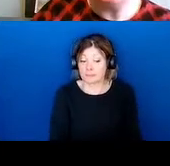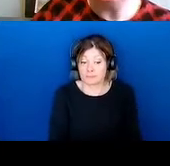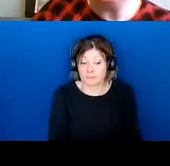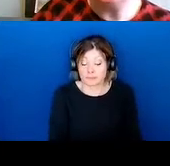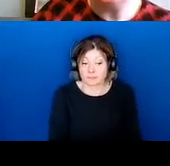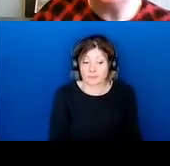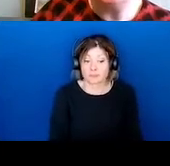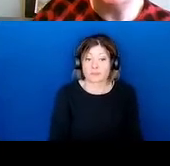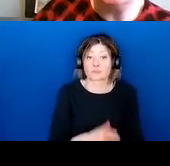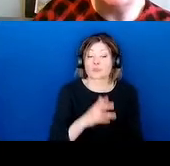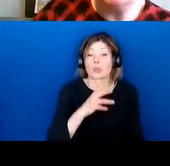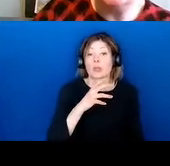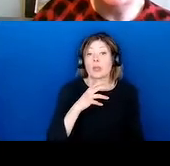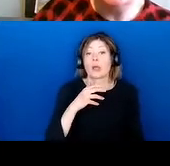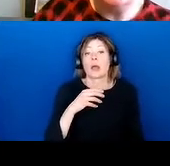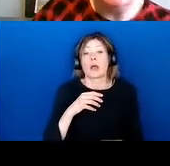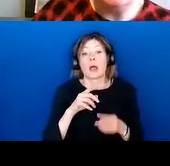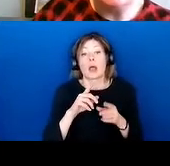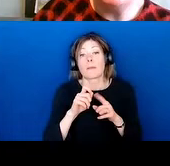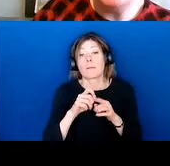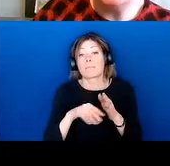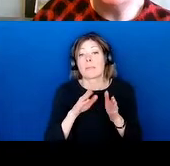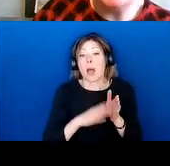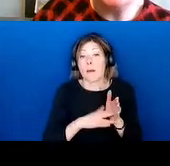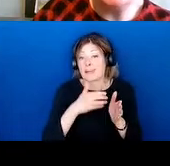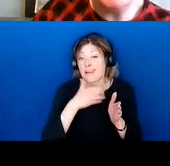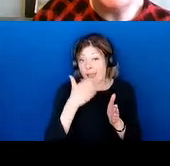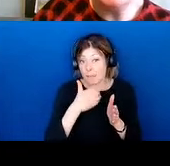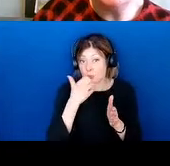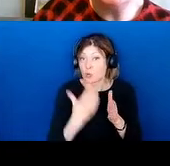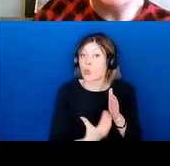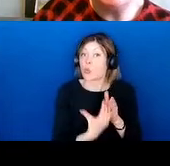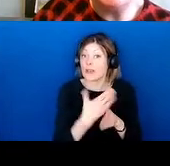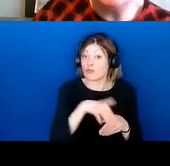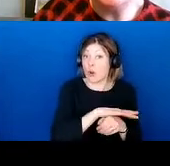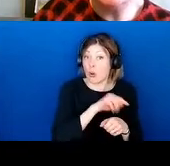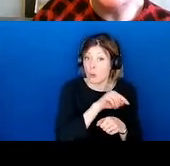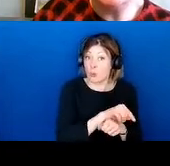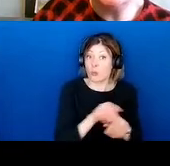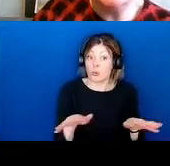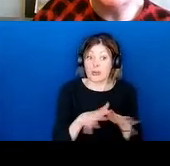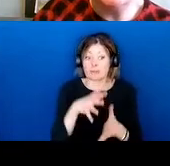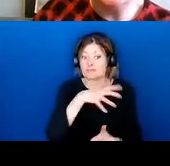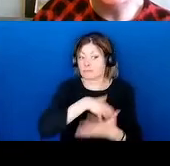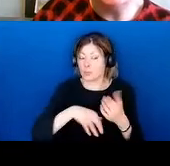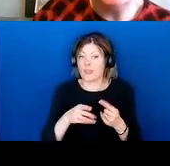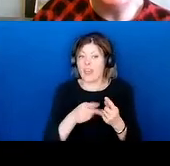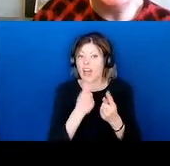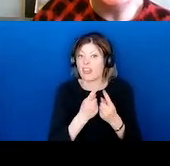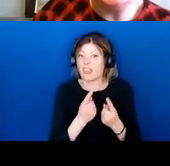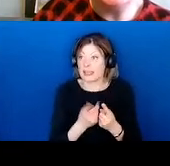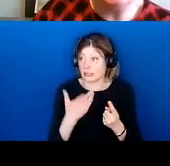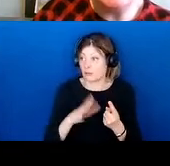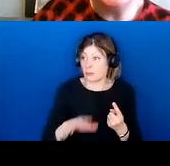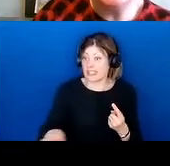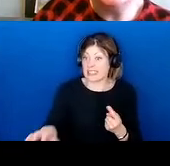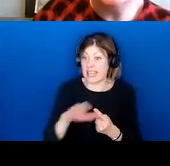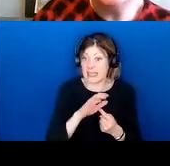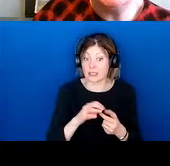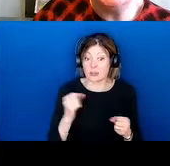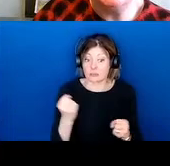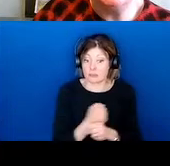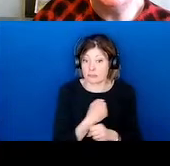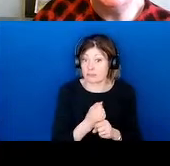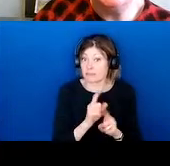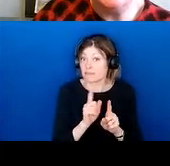Plums and apples grown in the walled garden are combined with other botanicals from around the estate to form the basis of